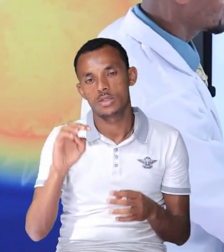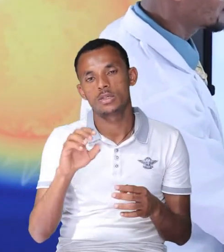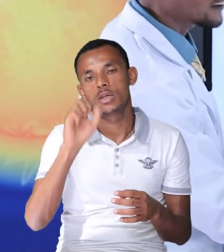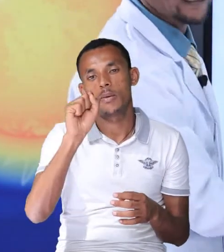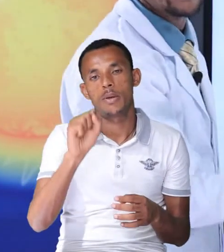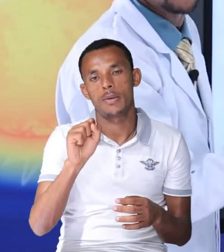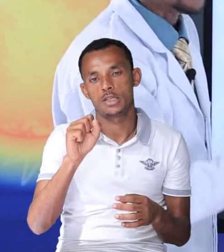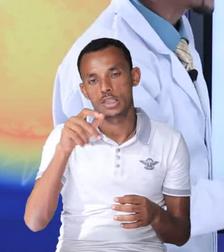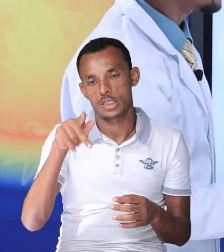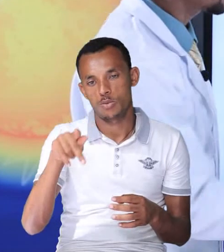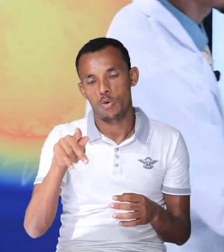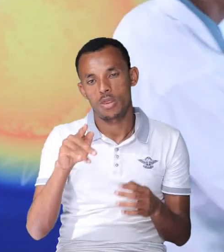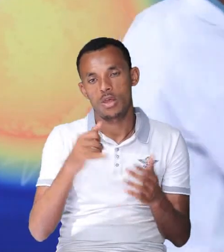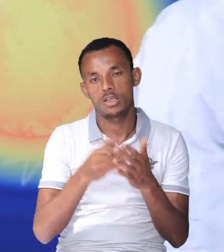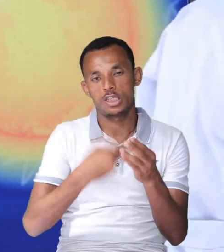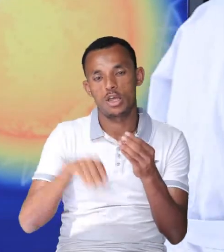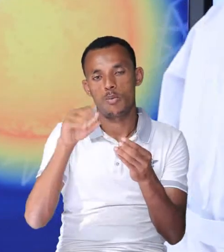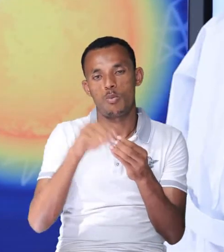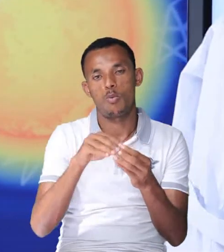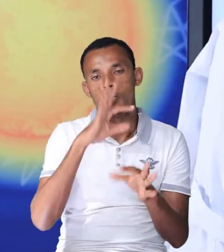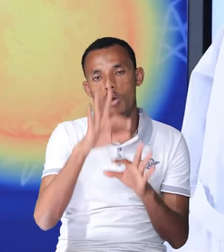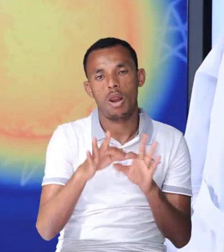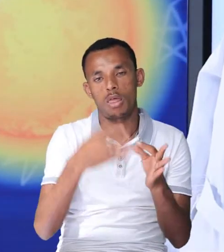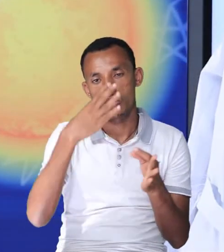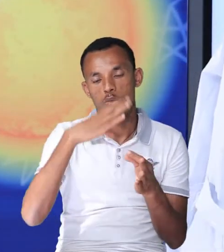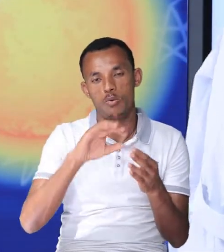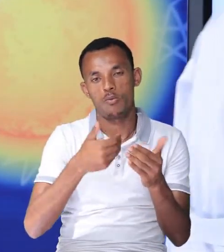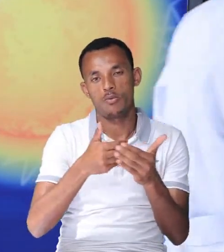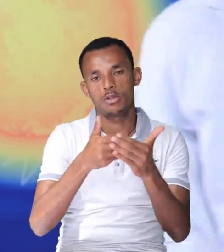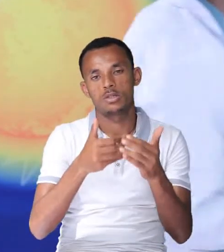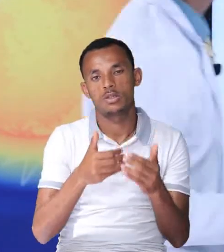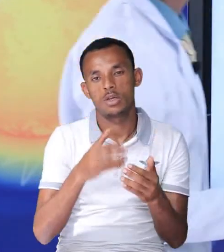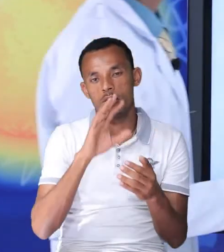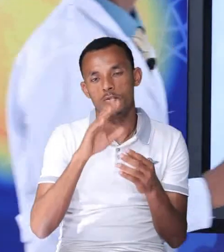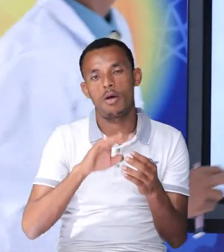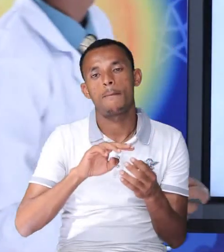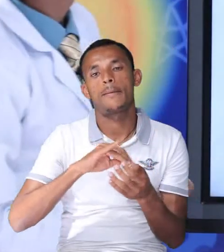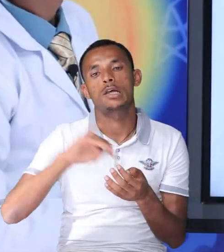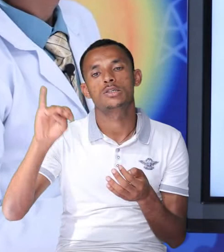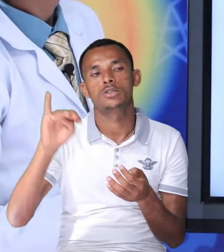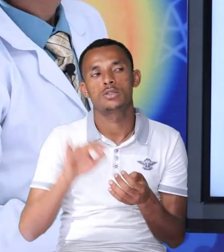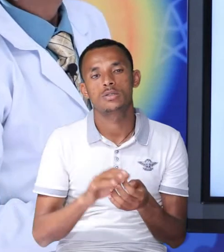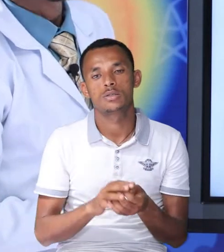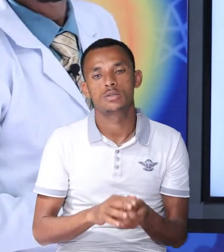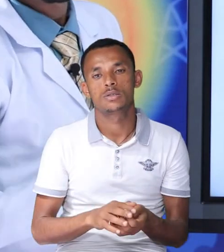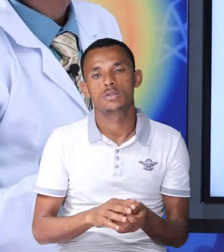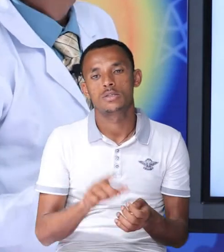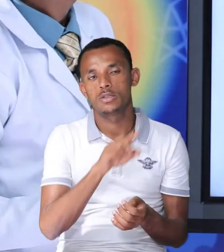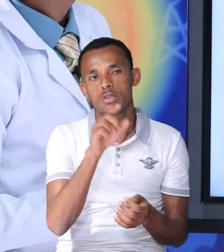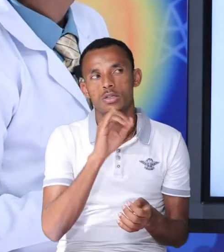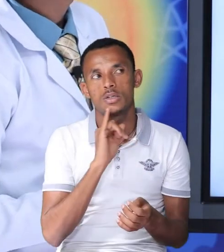Sublimation is the sum of molar heat of fusion and molar heat of vaporization. There